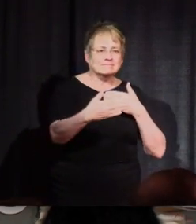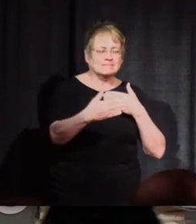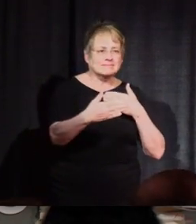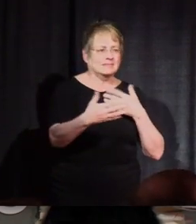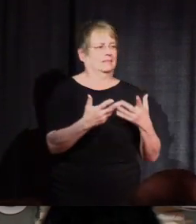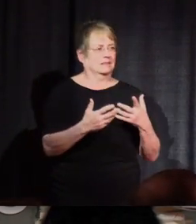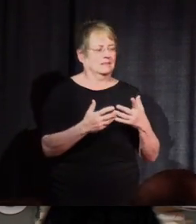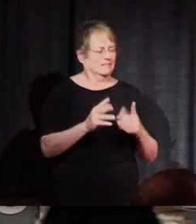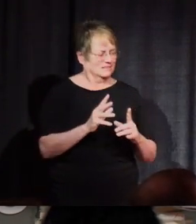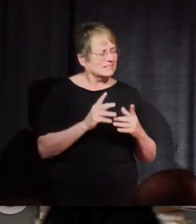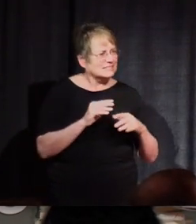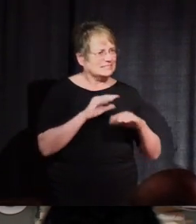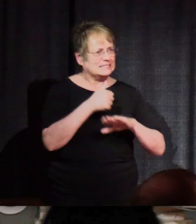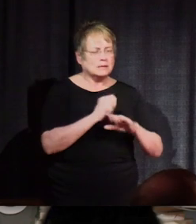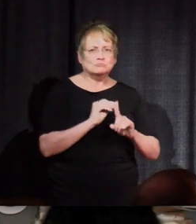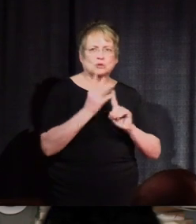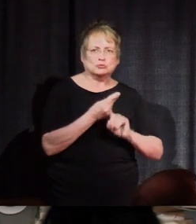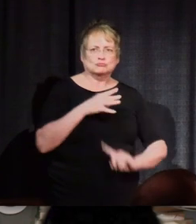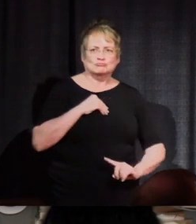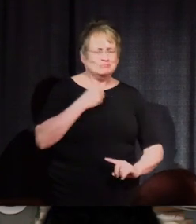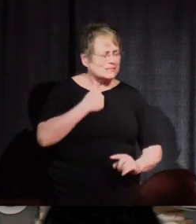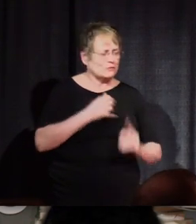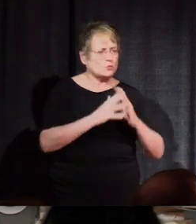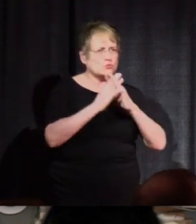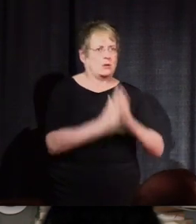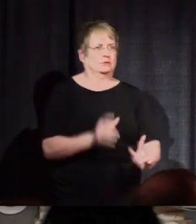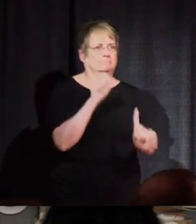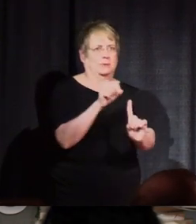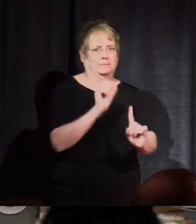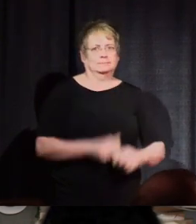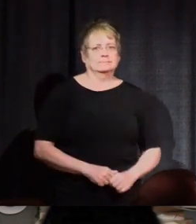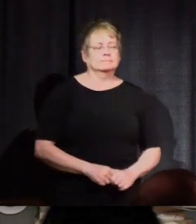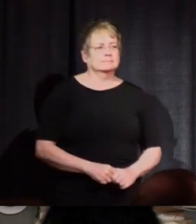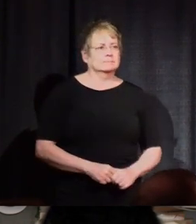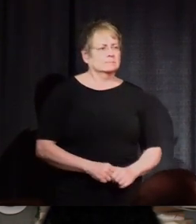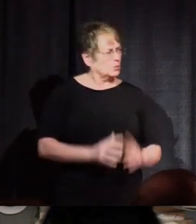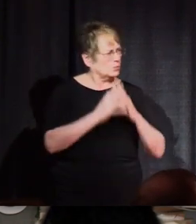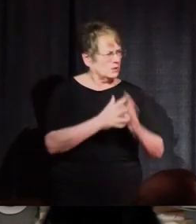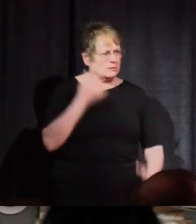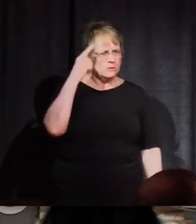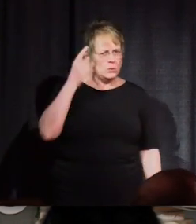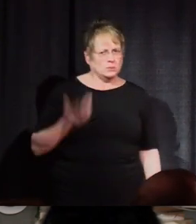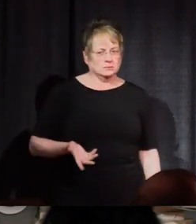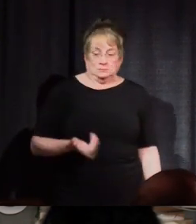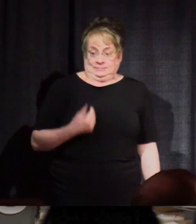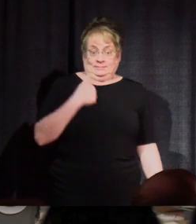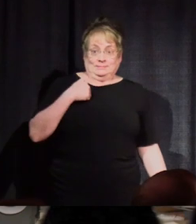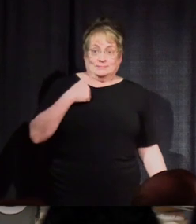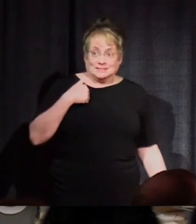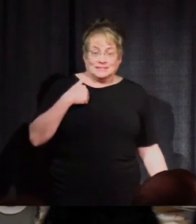made a culture of acceptance and i was a wrestler why wrestling for